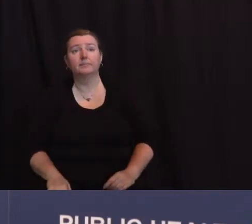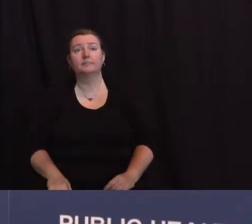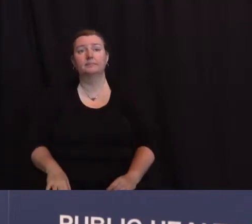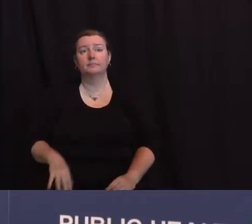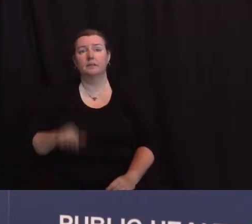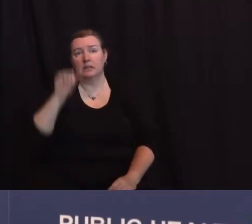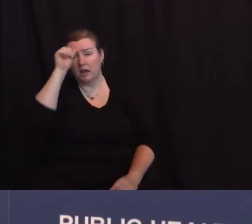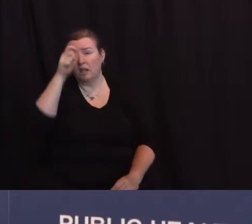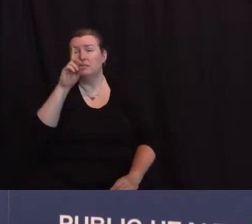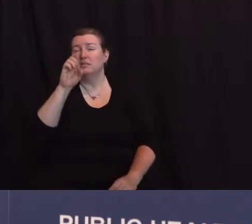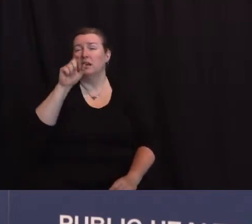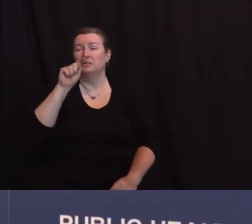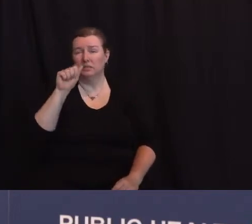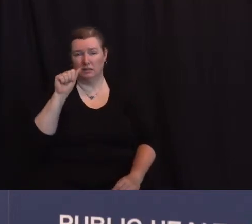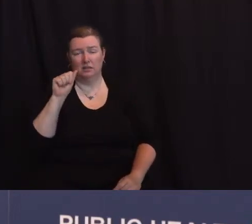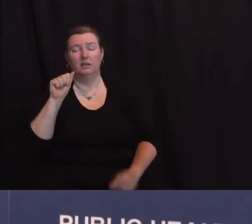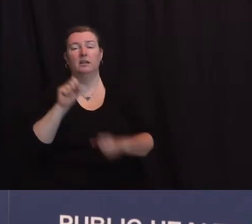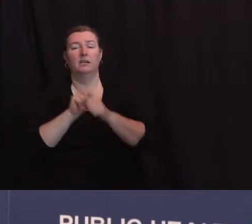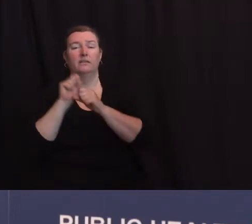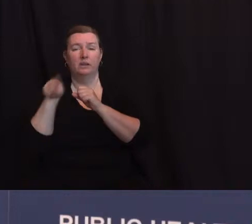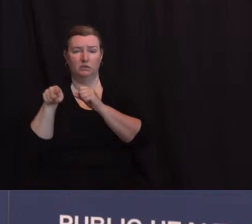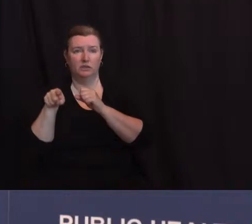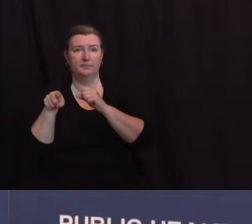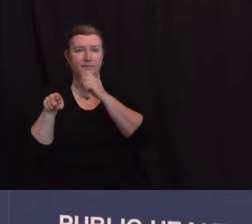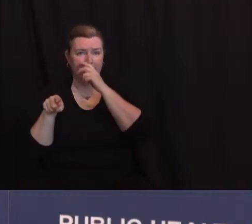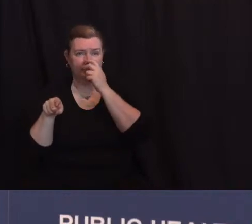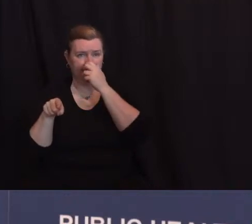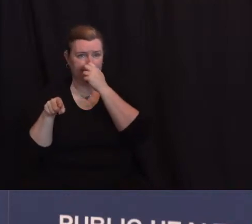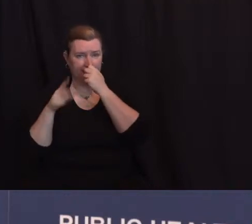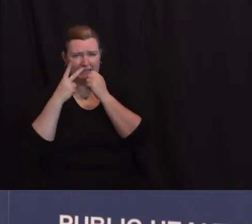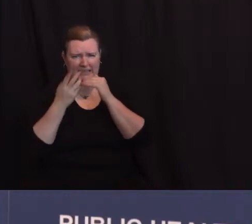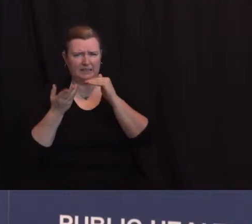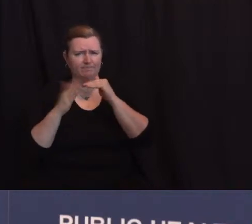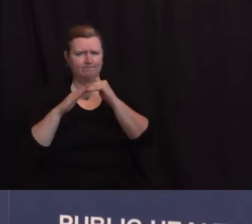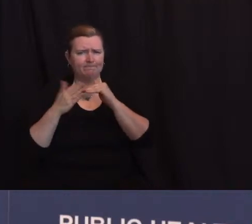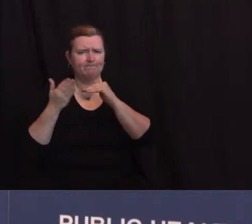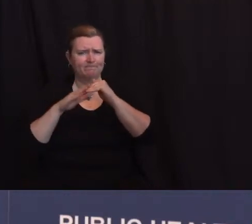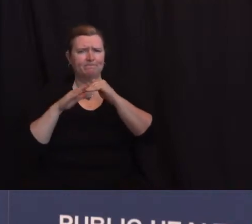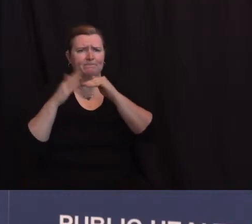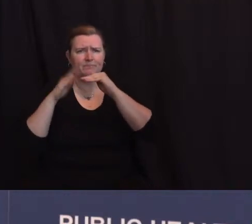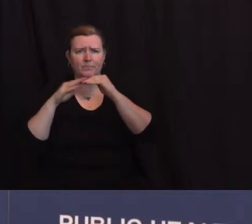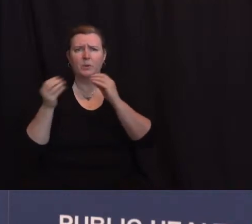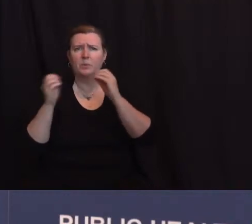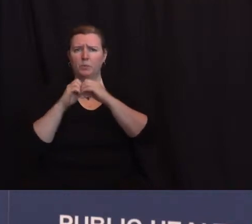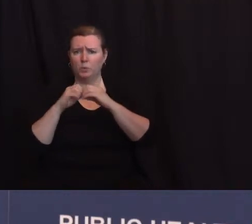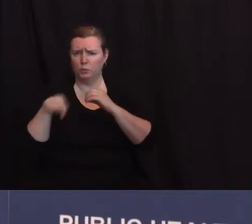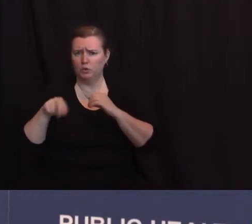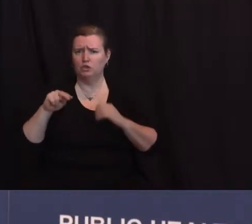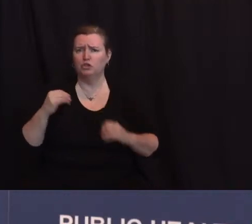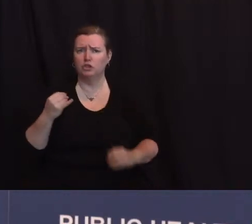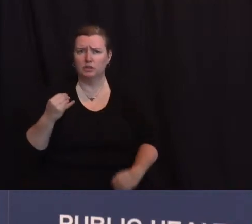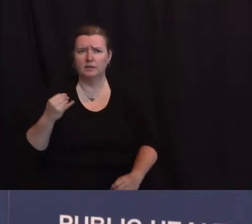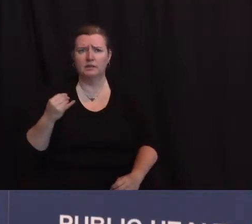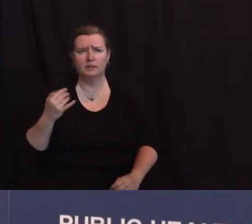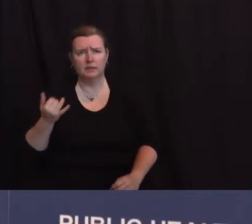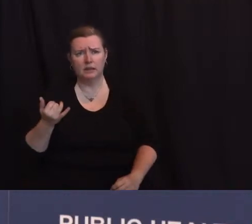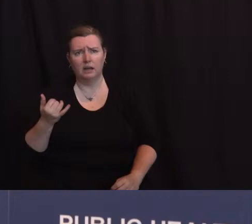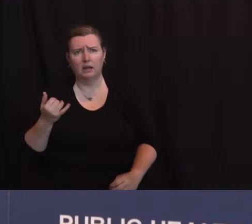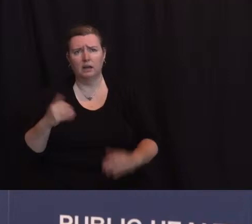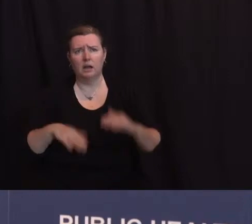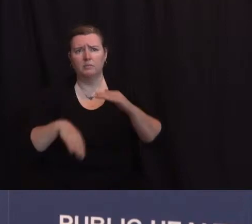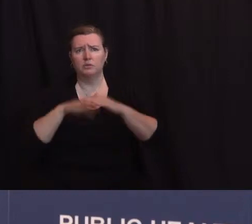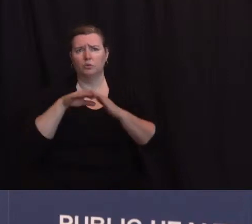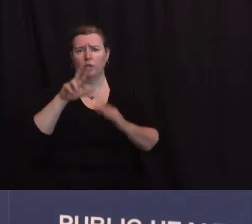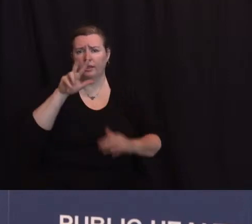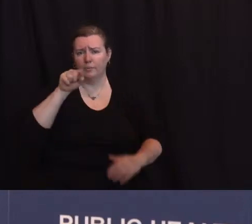paying attention. As the commissioner said, we're seeing a gradual increase in the state. At this point, we're up to roughly 3.1%, I believe, were the last